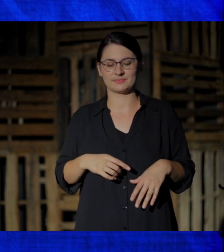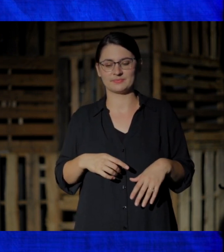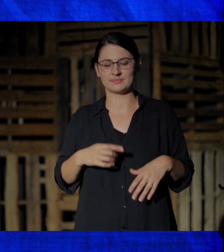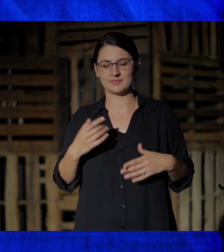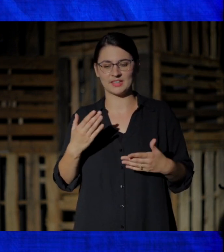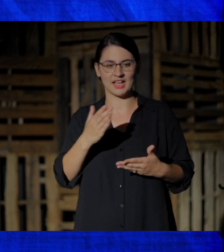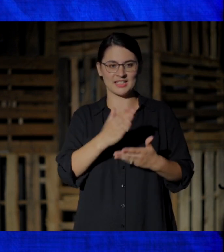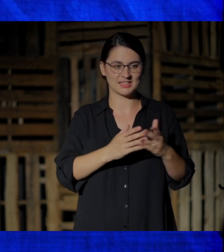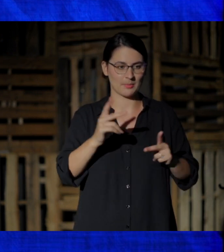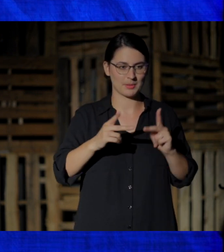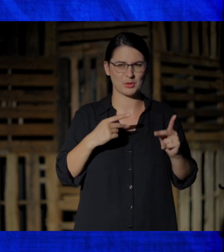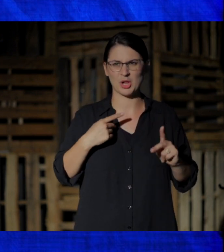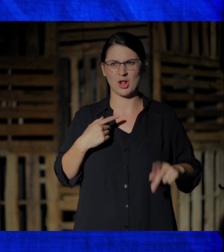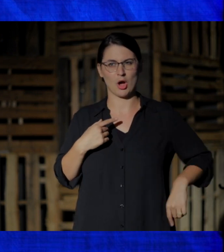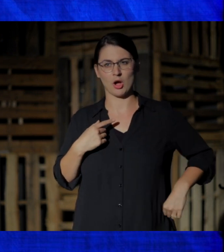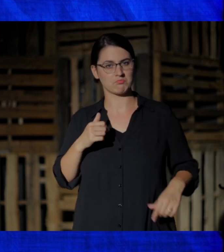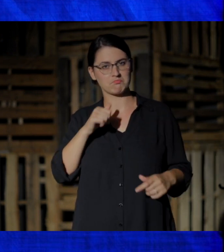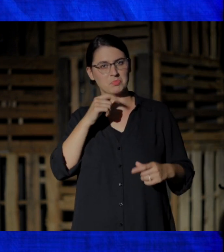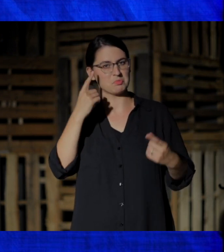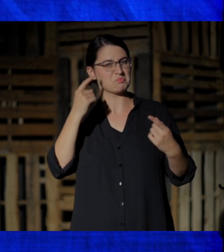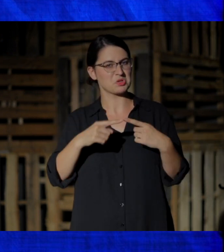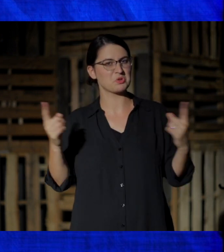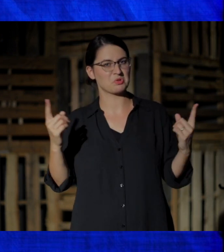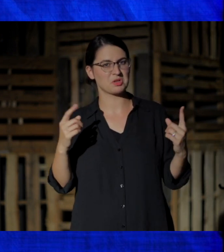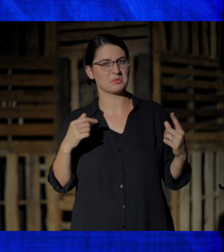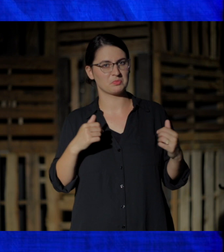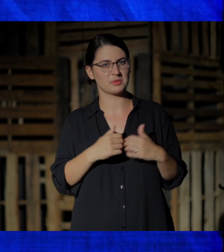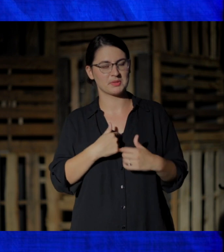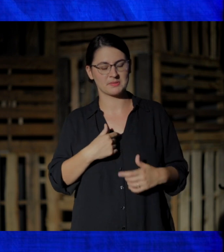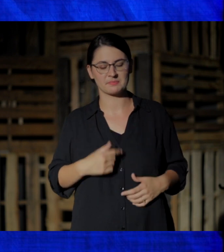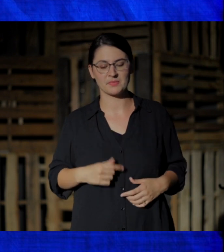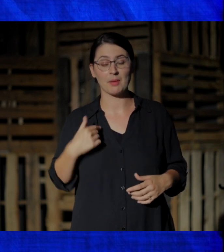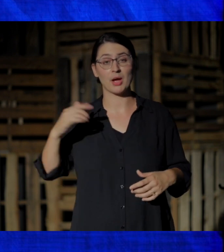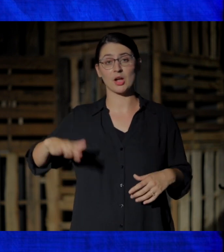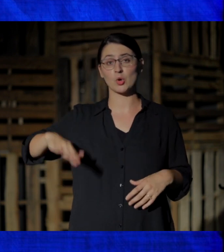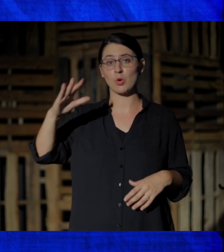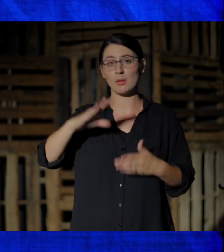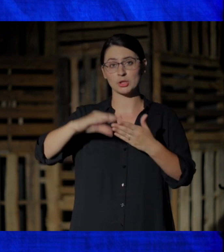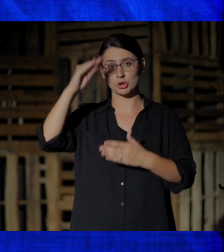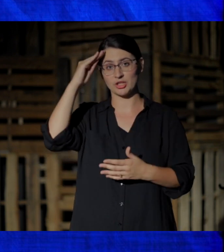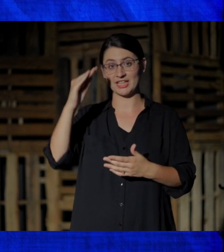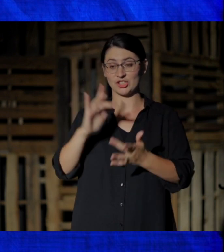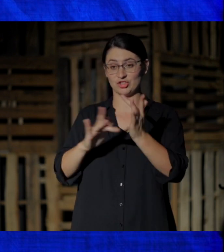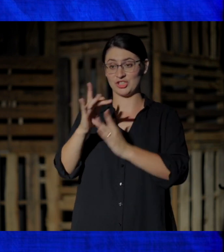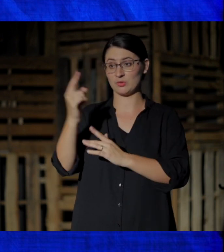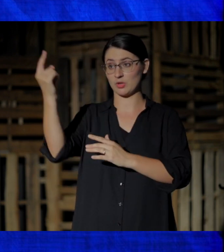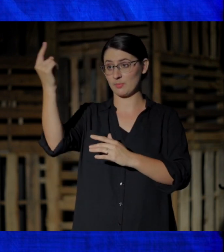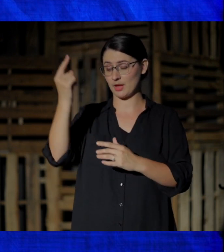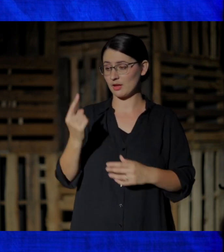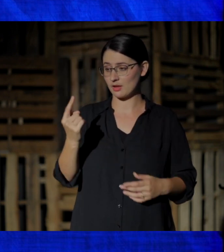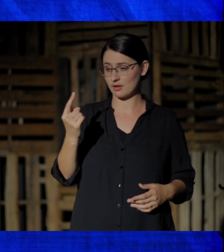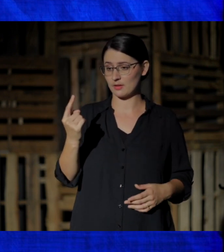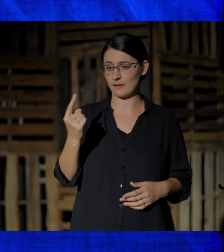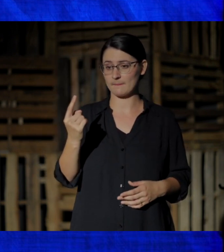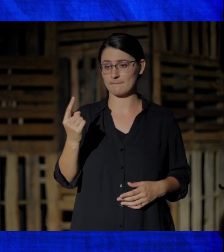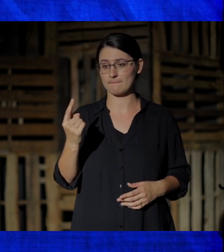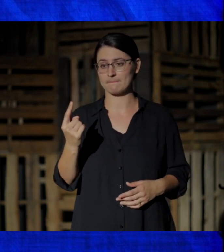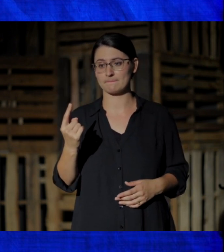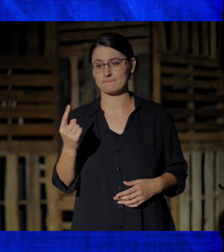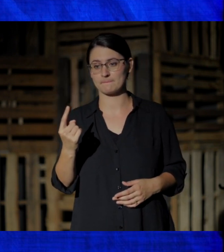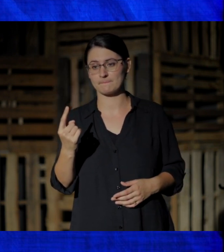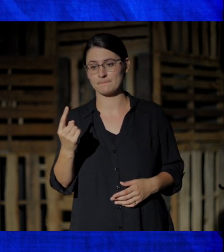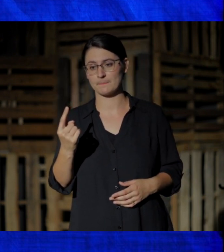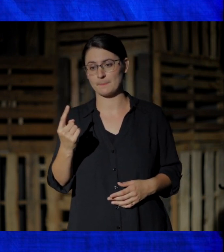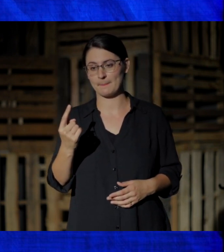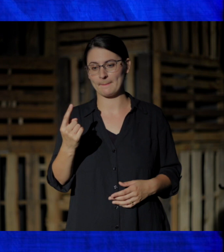going with this, all right? I grew up being told about the coming of Christ, that there was going to be this trumpet. I love the story of Chris Mintz. Chris